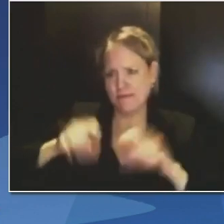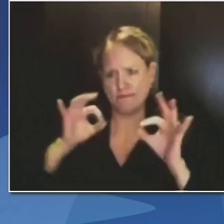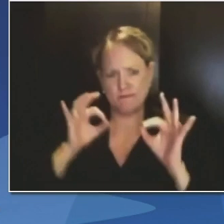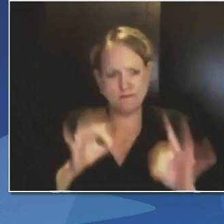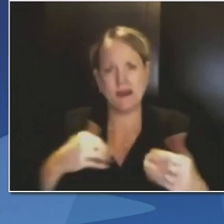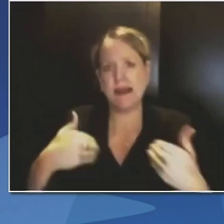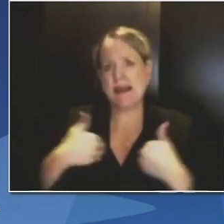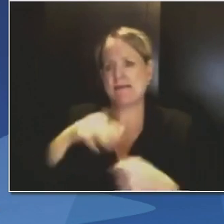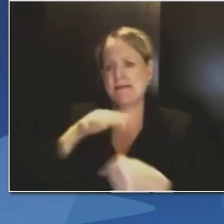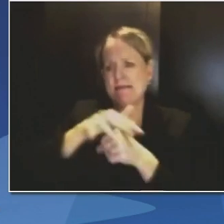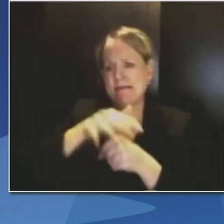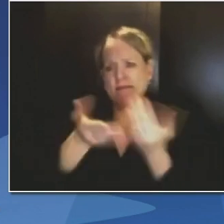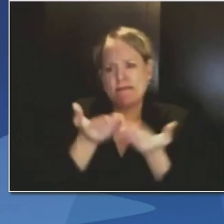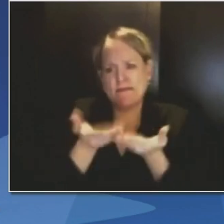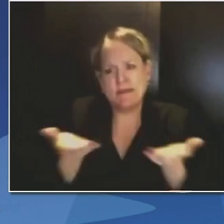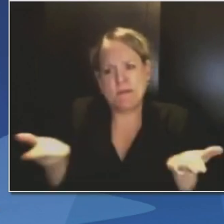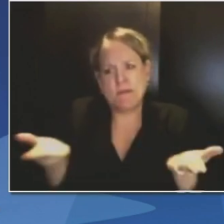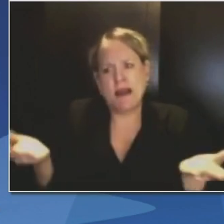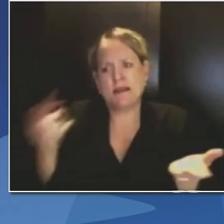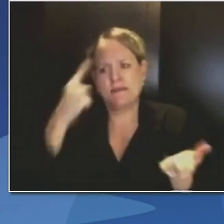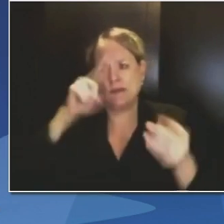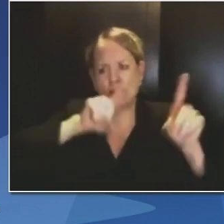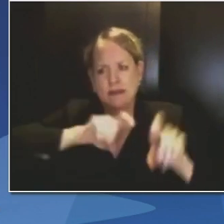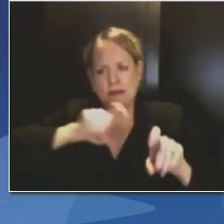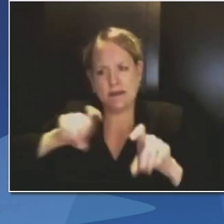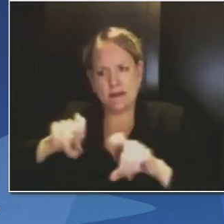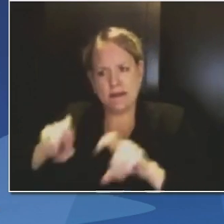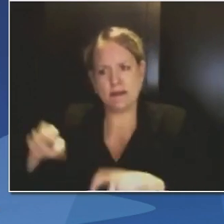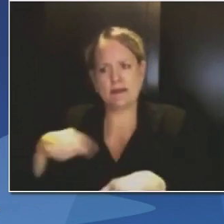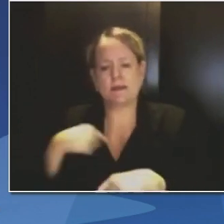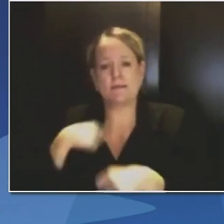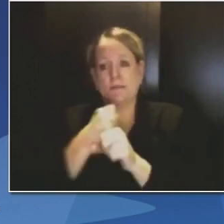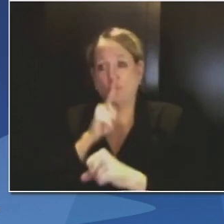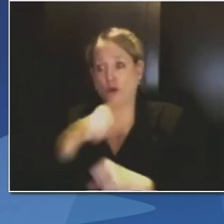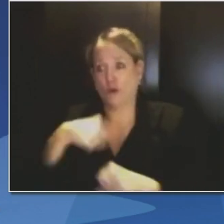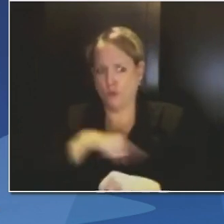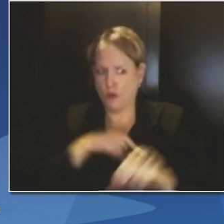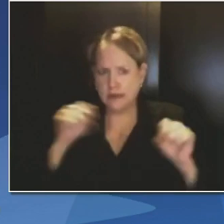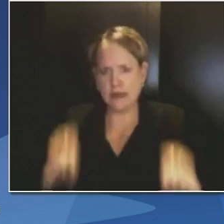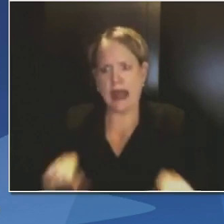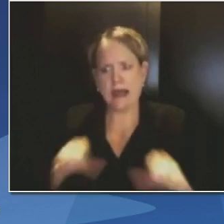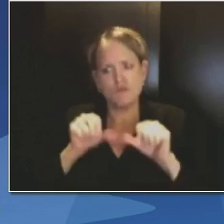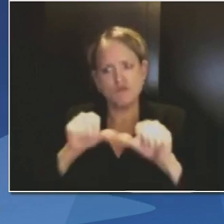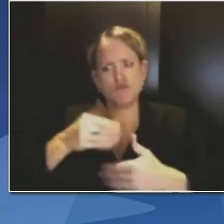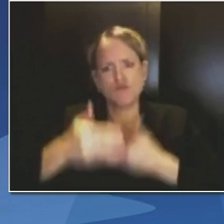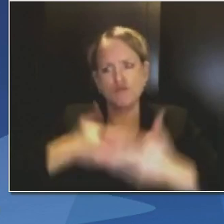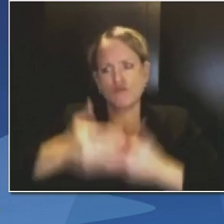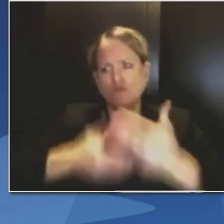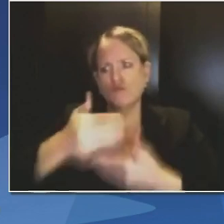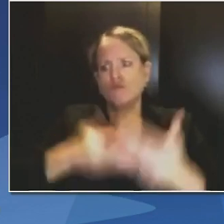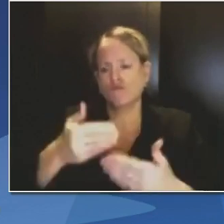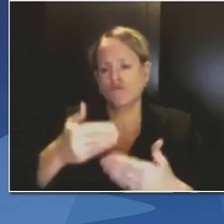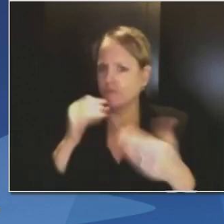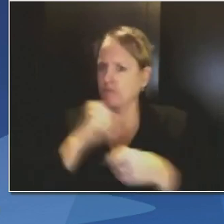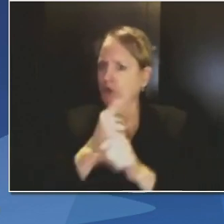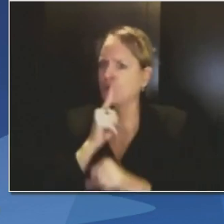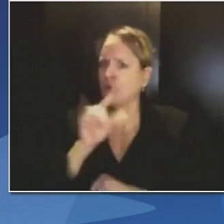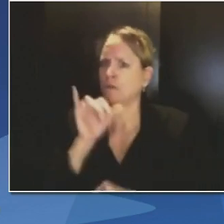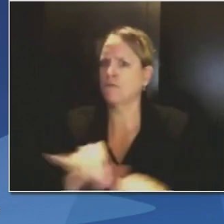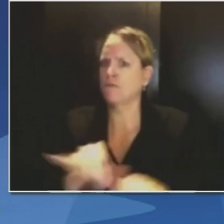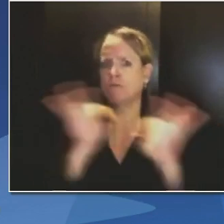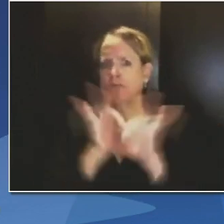provide. And I would double down. This is why the question that came to Dr. Westergaard earlier about should we use antigen